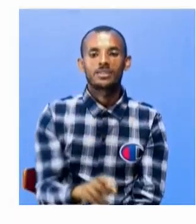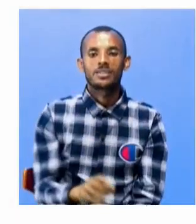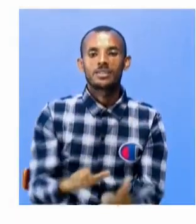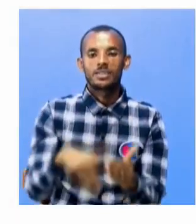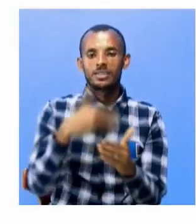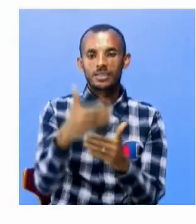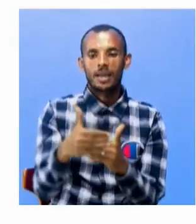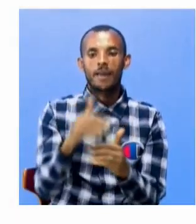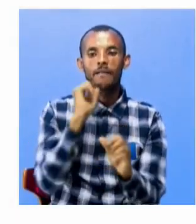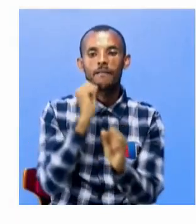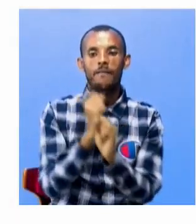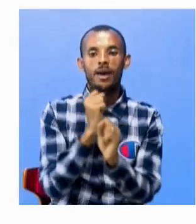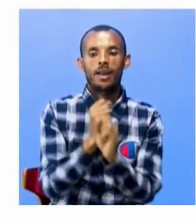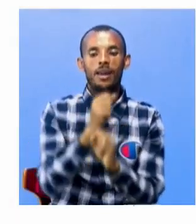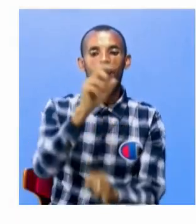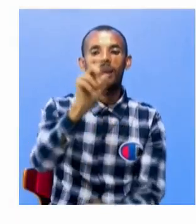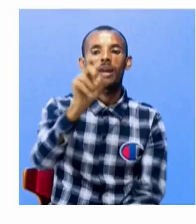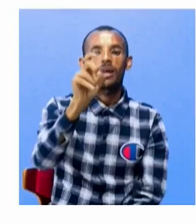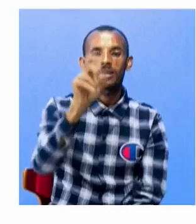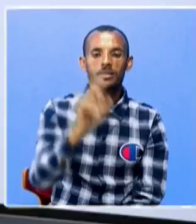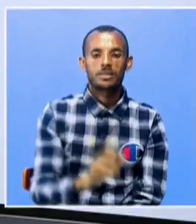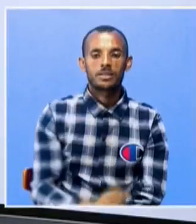find x.